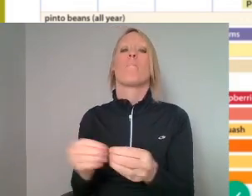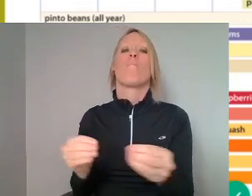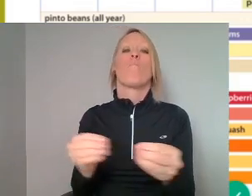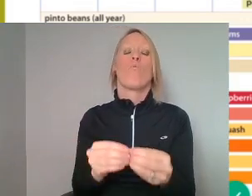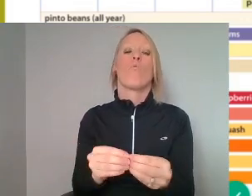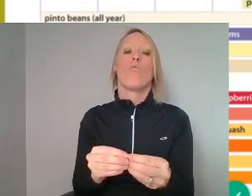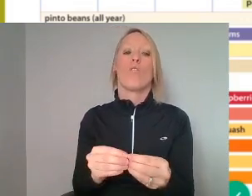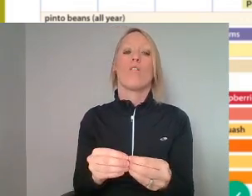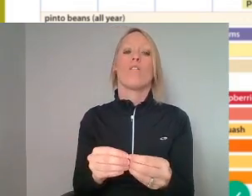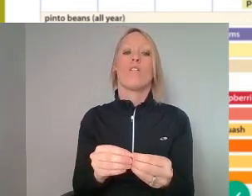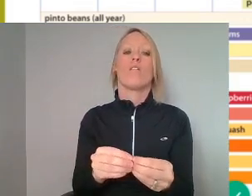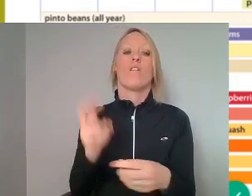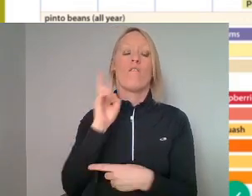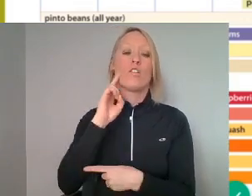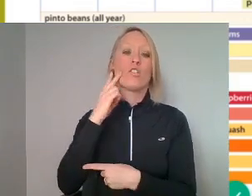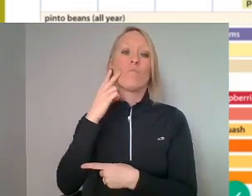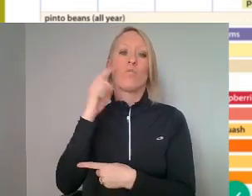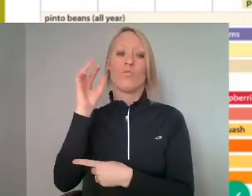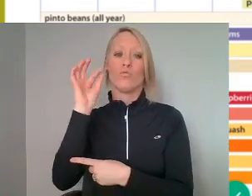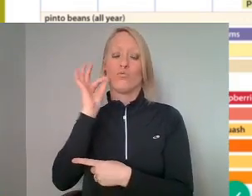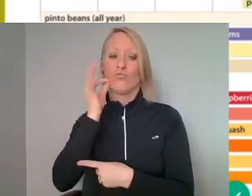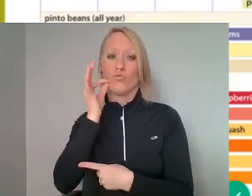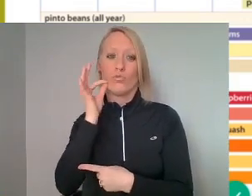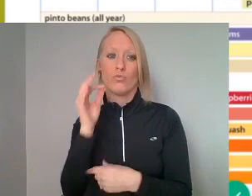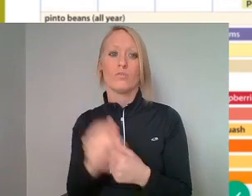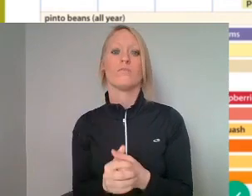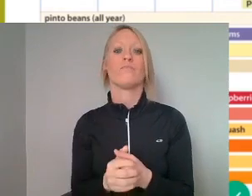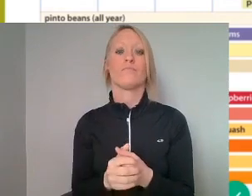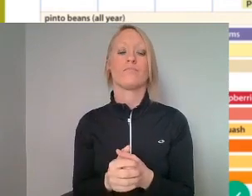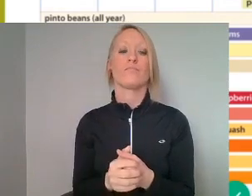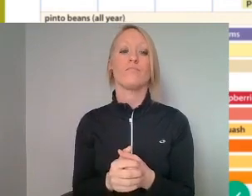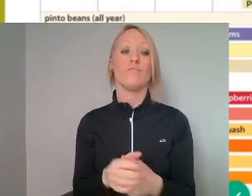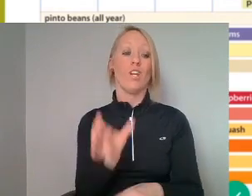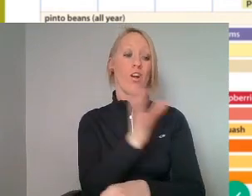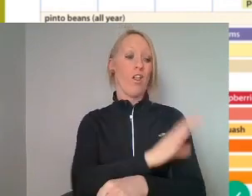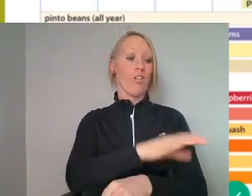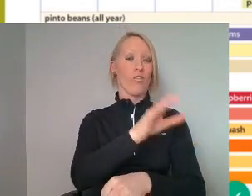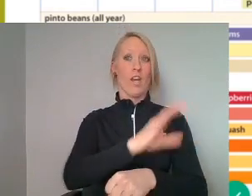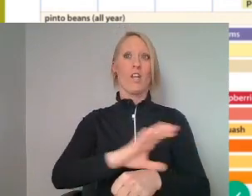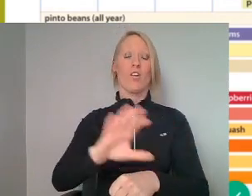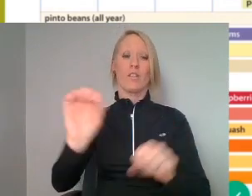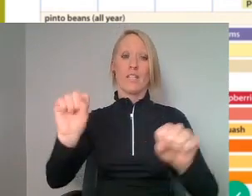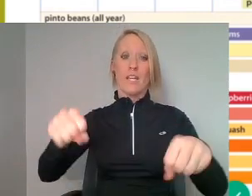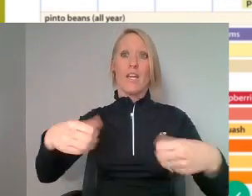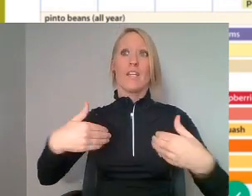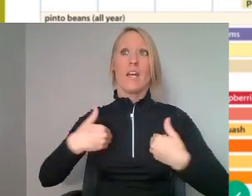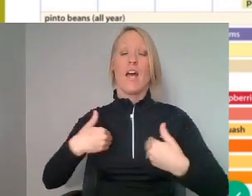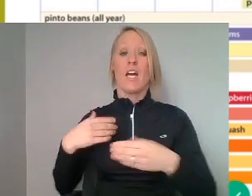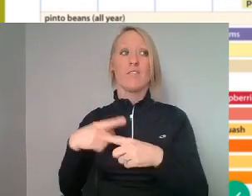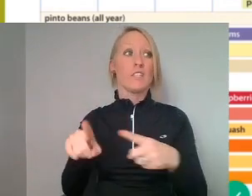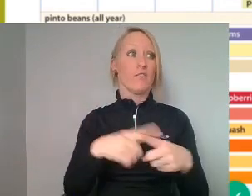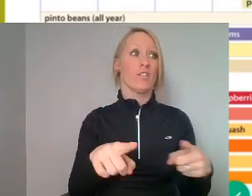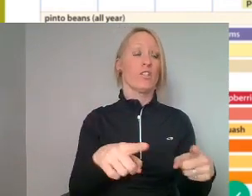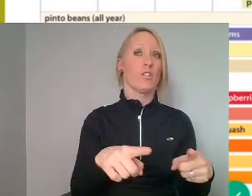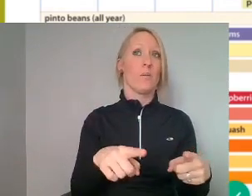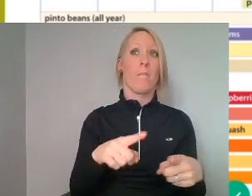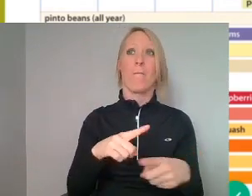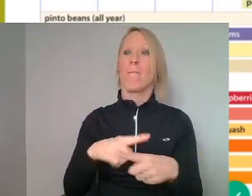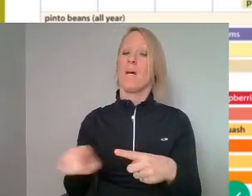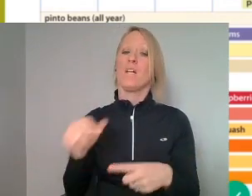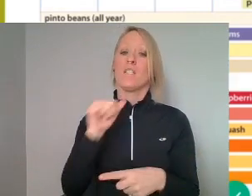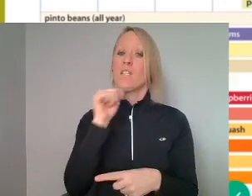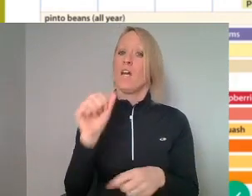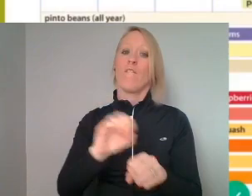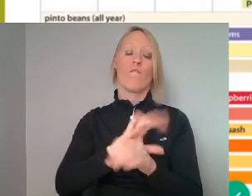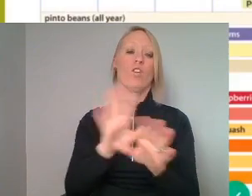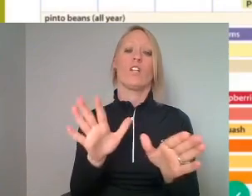that Colorado has that we can have all year long. But Colorado, being that we have snow during the wintertime, we do